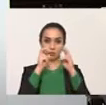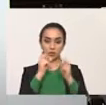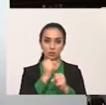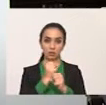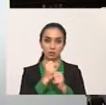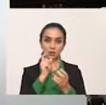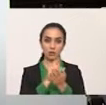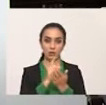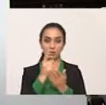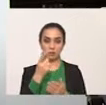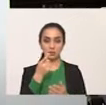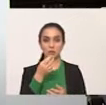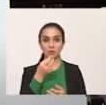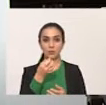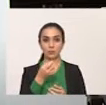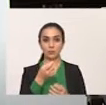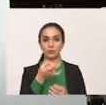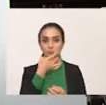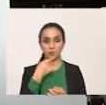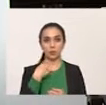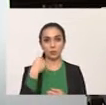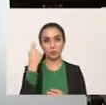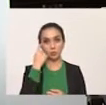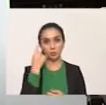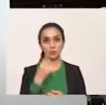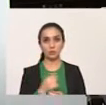sizlarga manzur bo'ldi deb o'ylayman. Endi